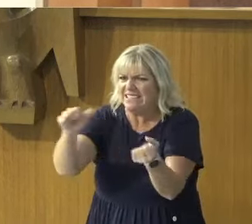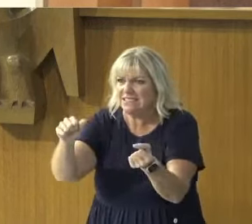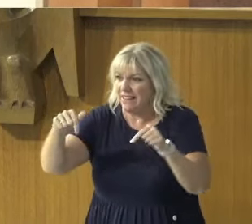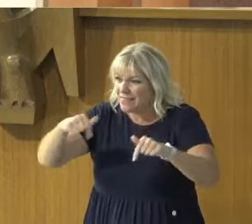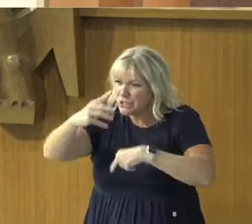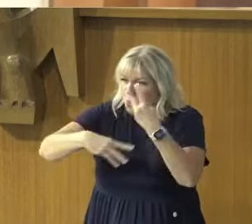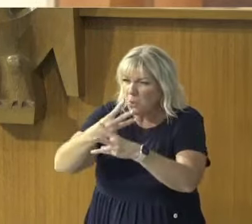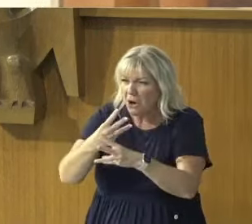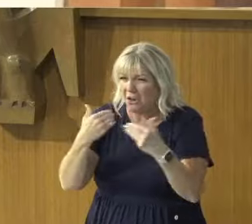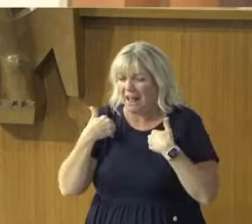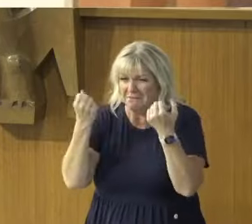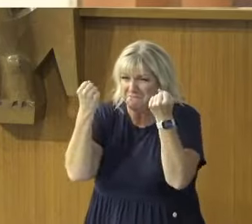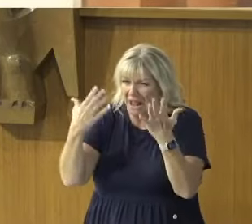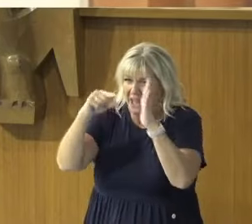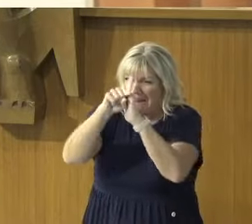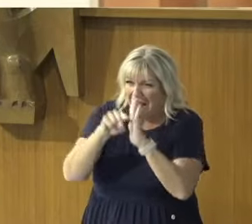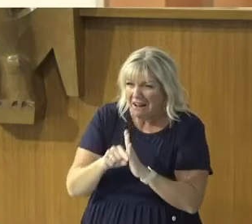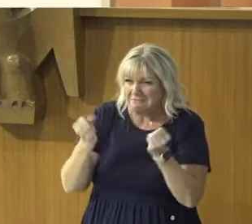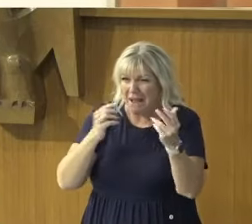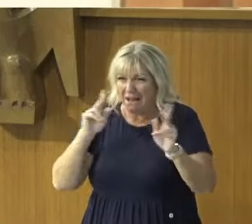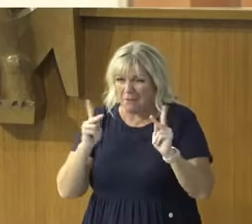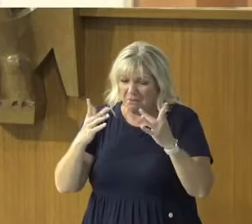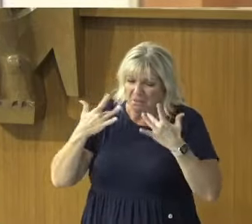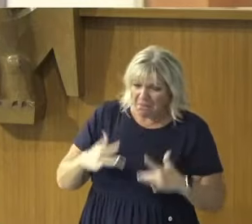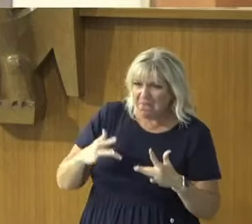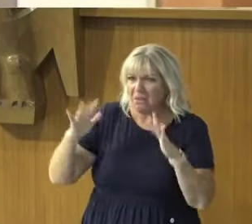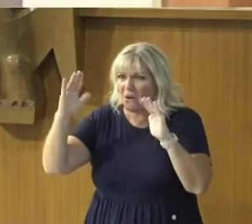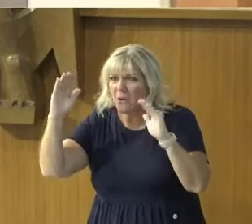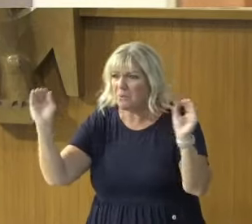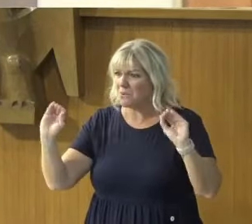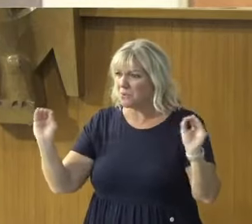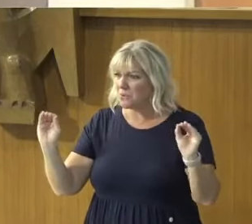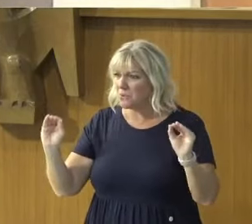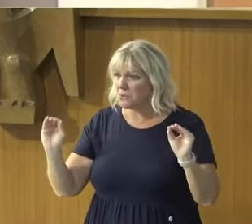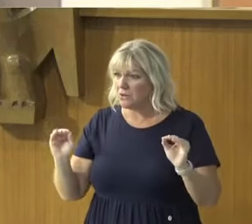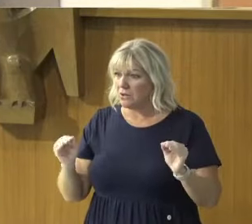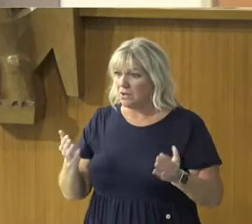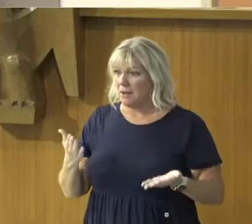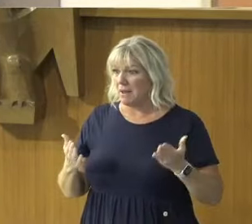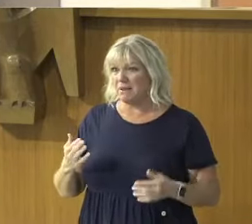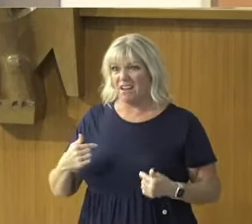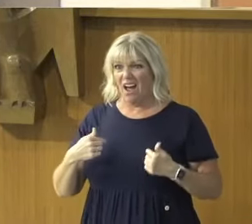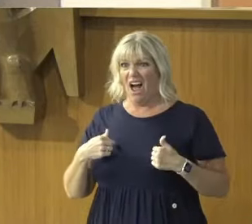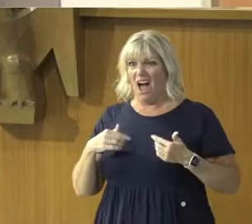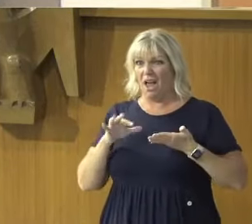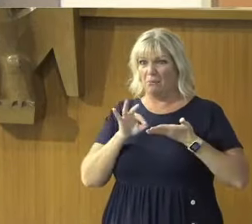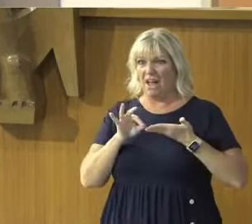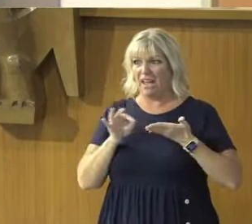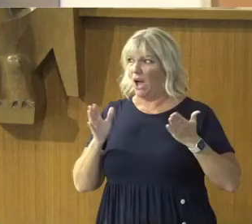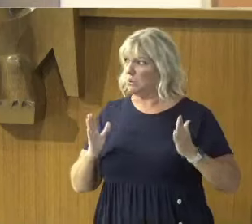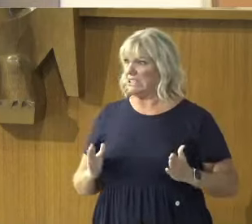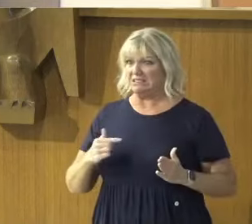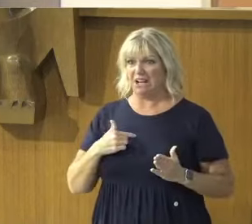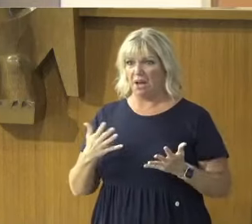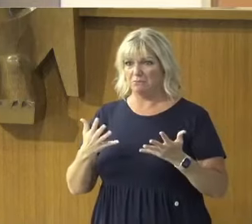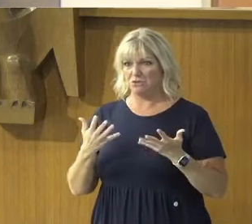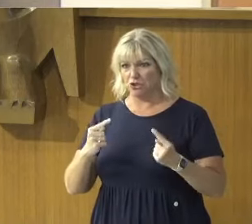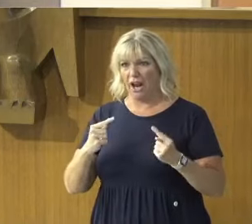cynicism and despair? You may say, you're just an accountant trying to close this month's books.